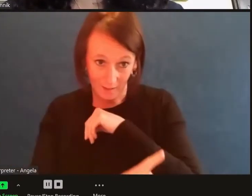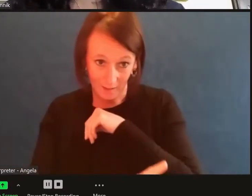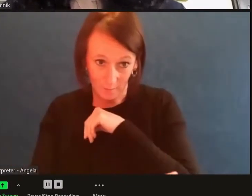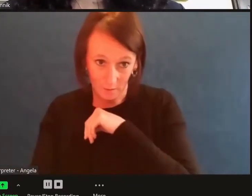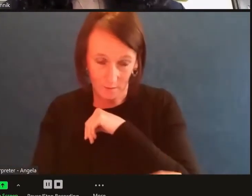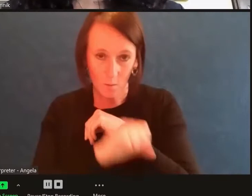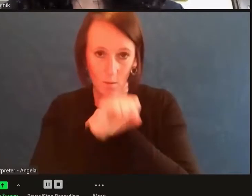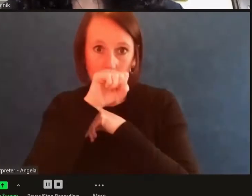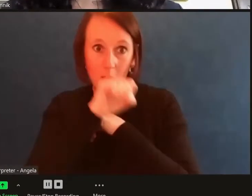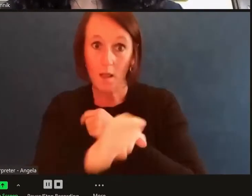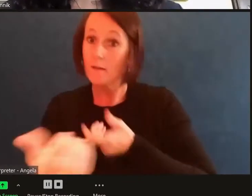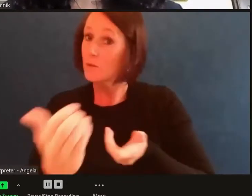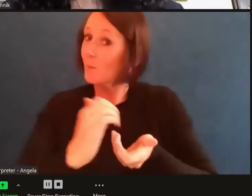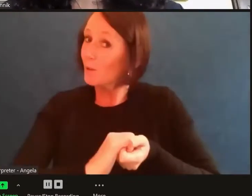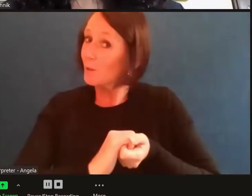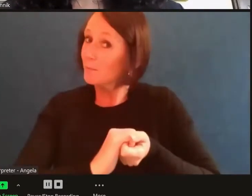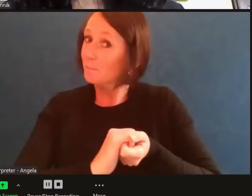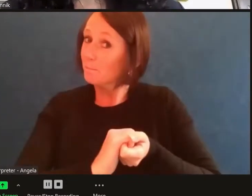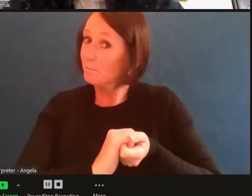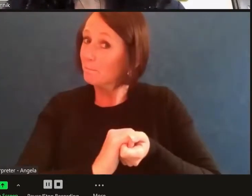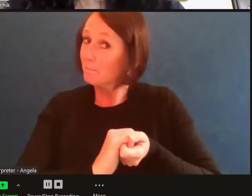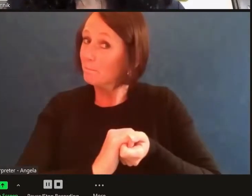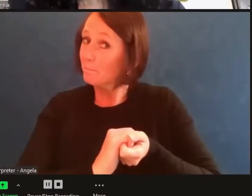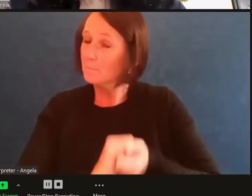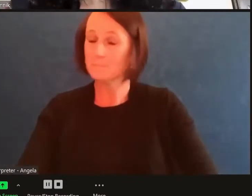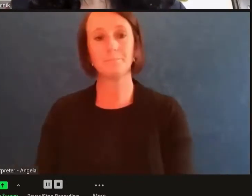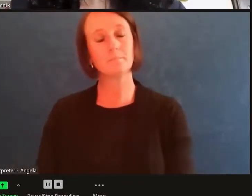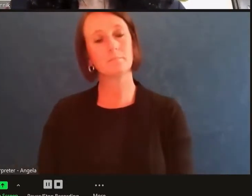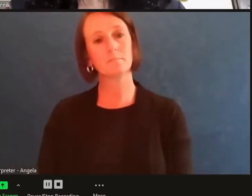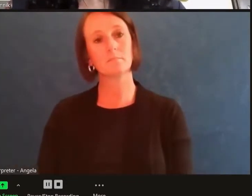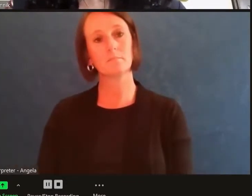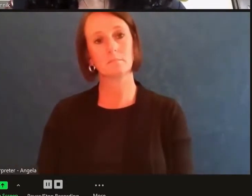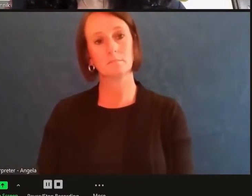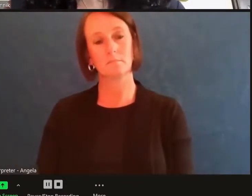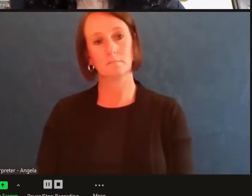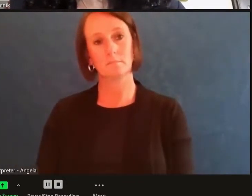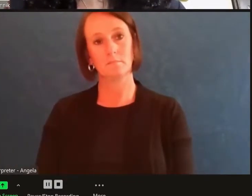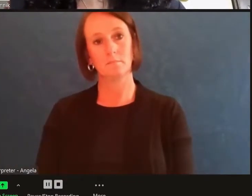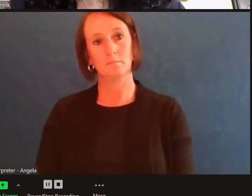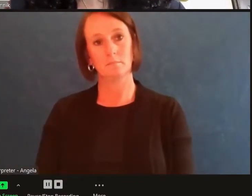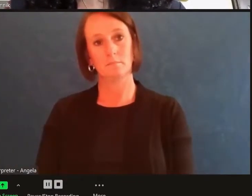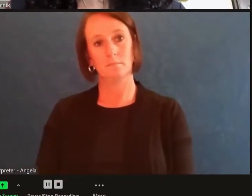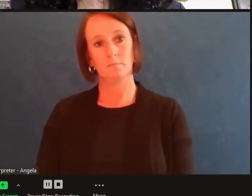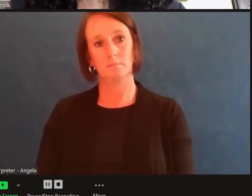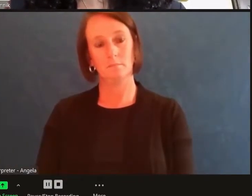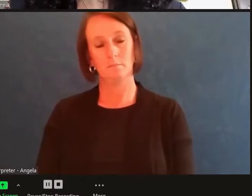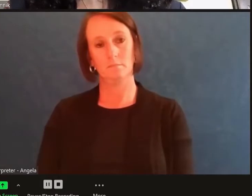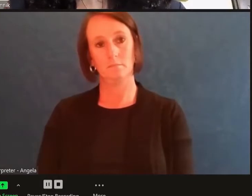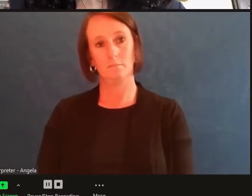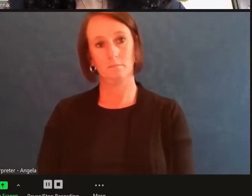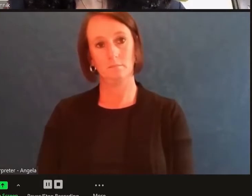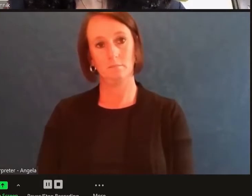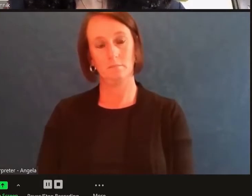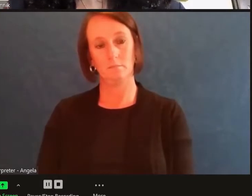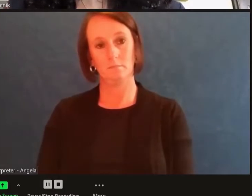partnership this coming year. One of the things I would love is on the Saturday before I Read Canadian Day, I would